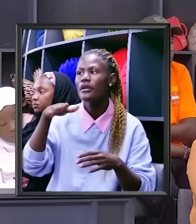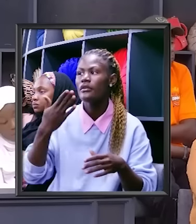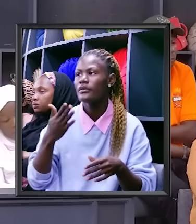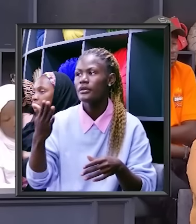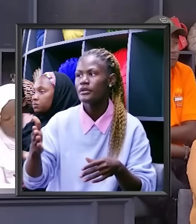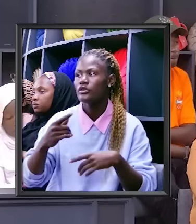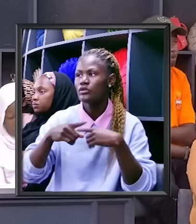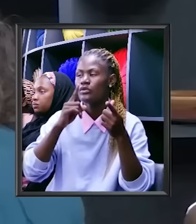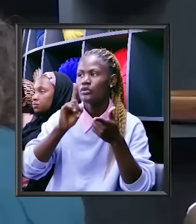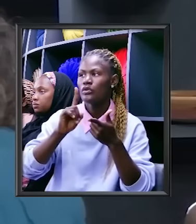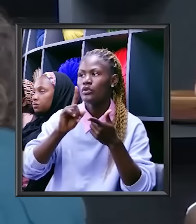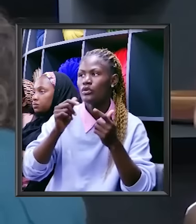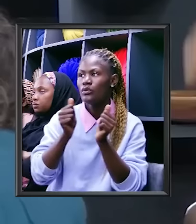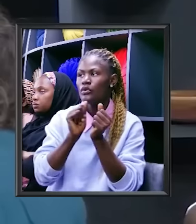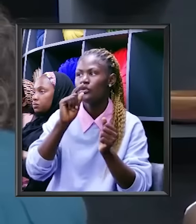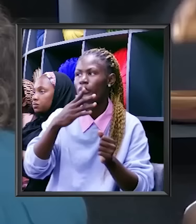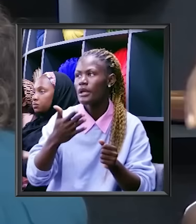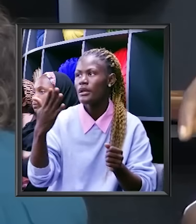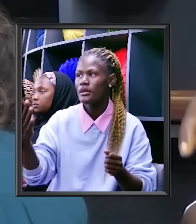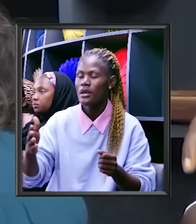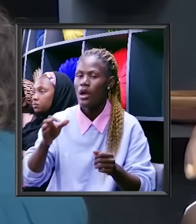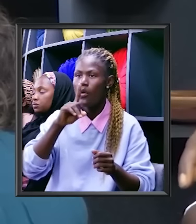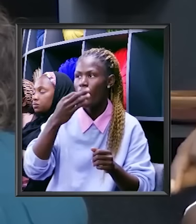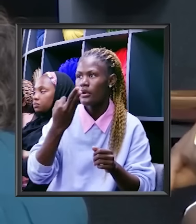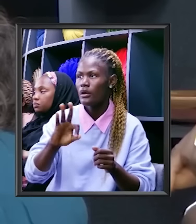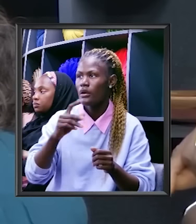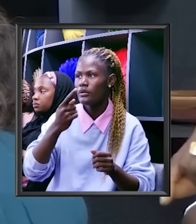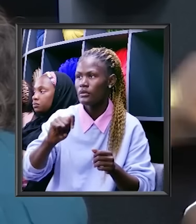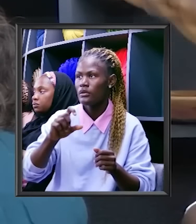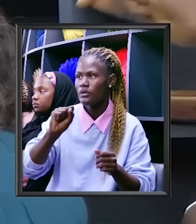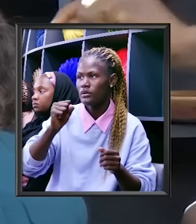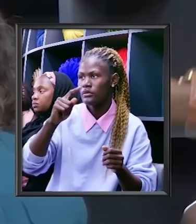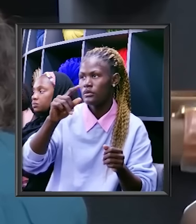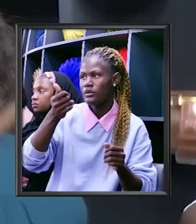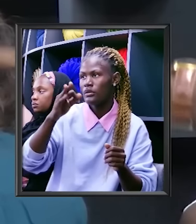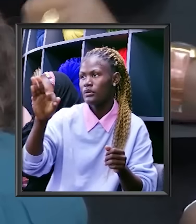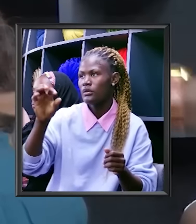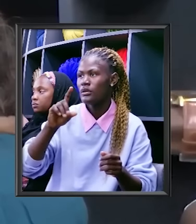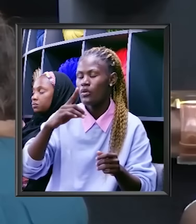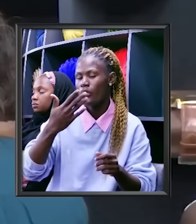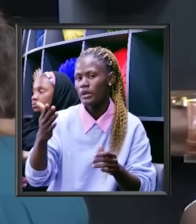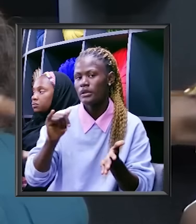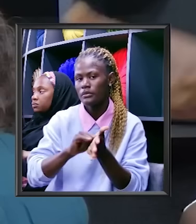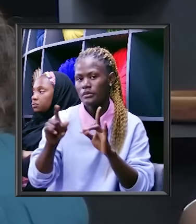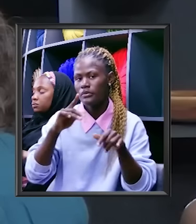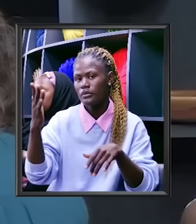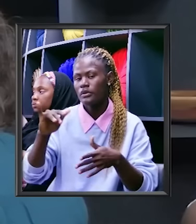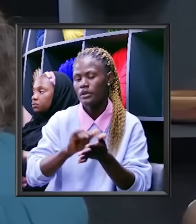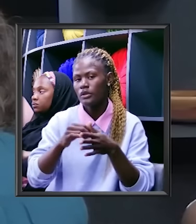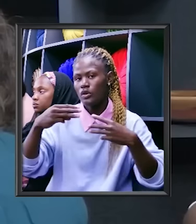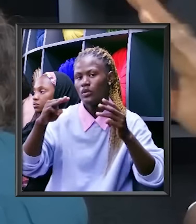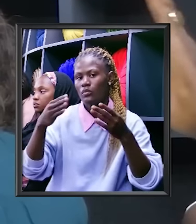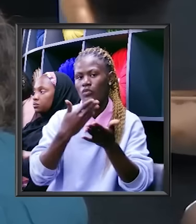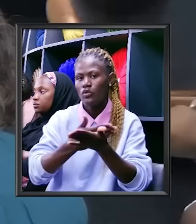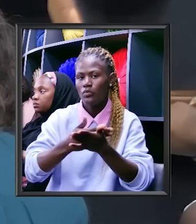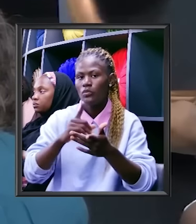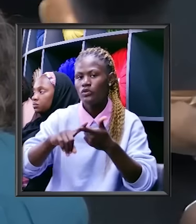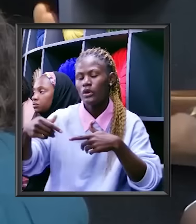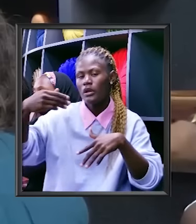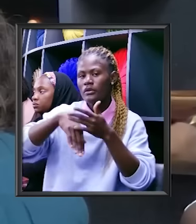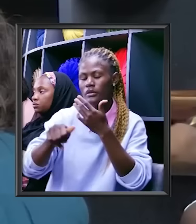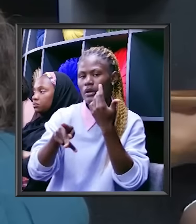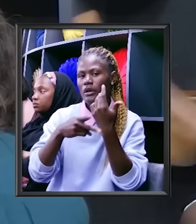there one style. I tell them, say, this thing, now one of their staff. See, the guard and they do, they go move money to an account. When the money don't, they